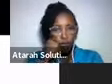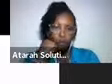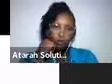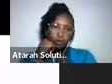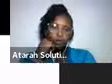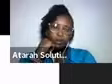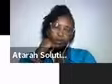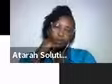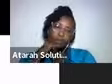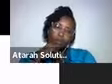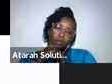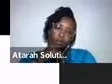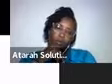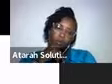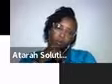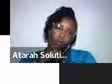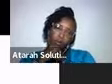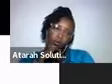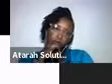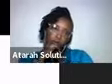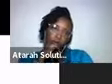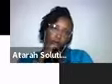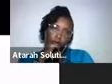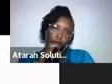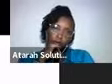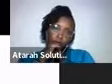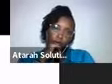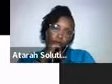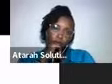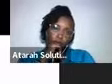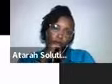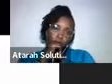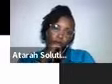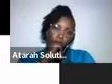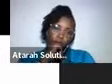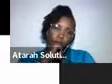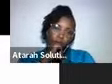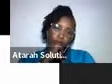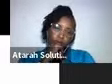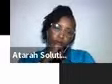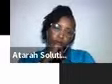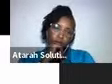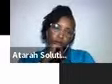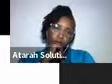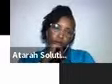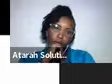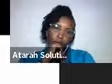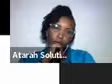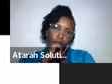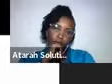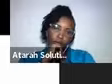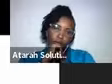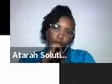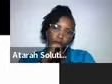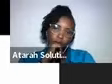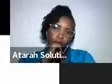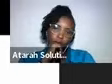them. So what happens is we show ads to both of them. What does that mean? They believe that the